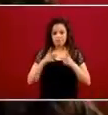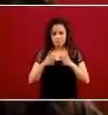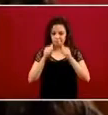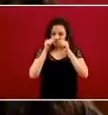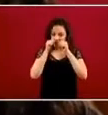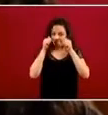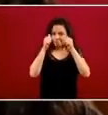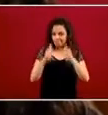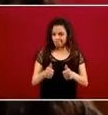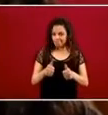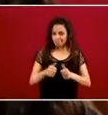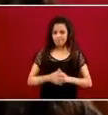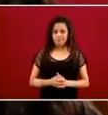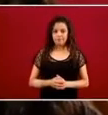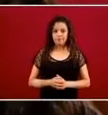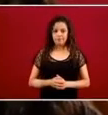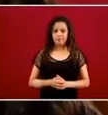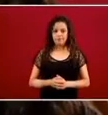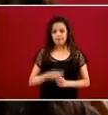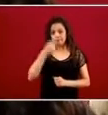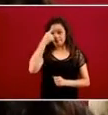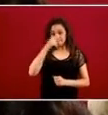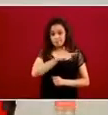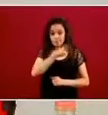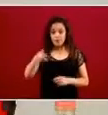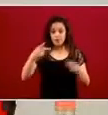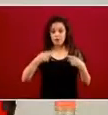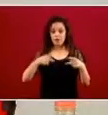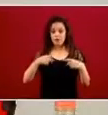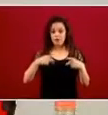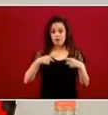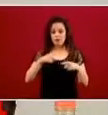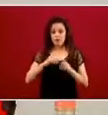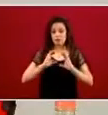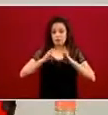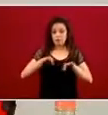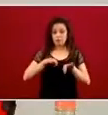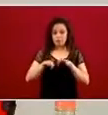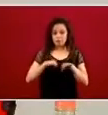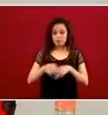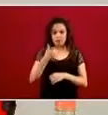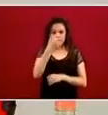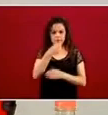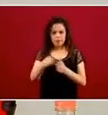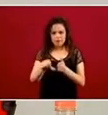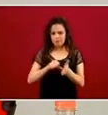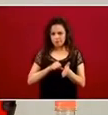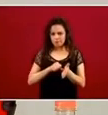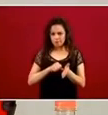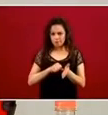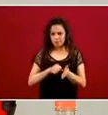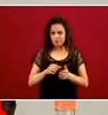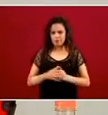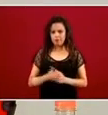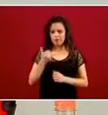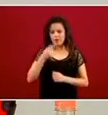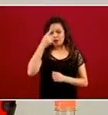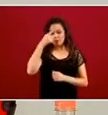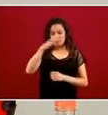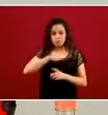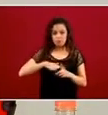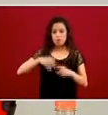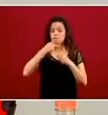this allows the institutions to provide health benefits and social security to the worker that is being hired, but